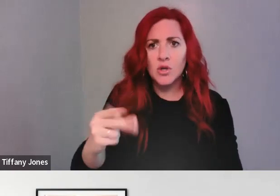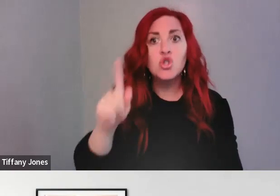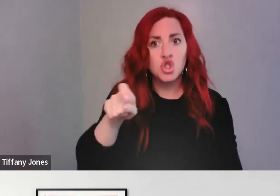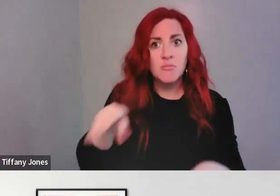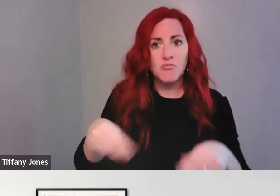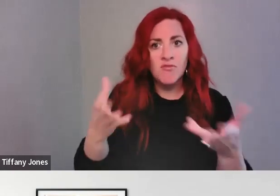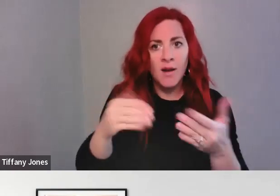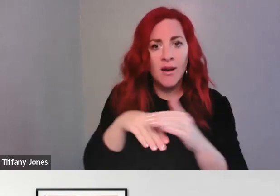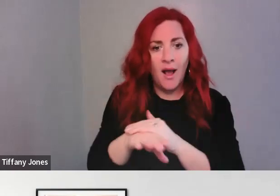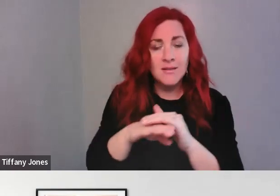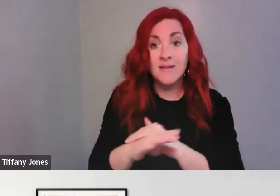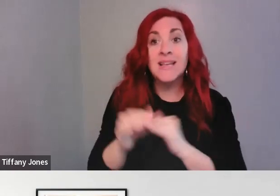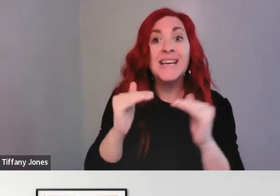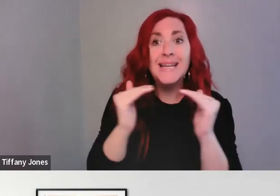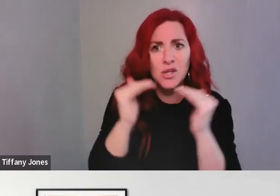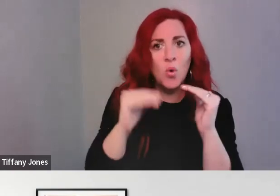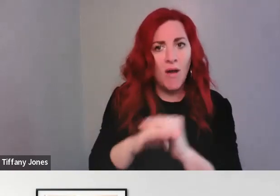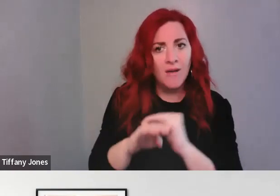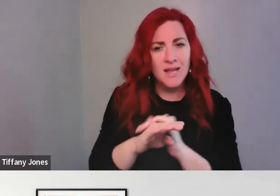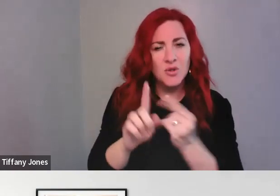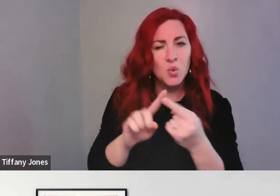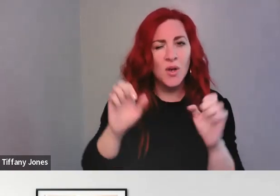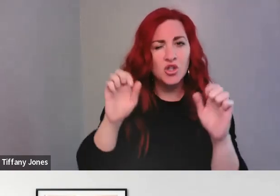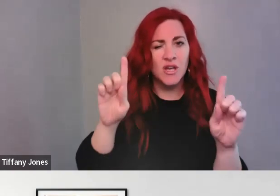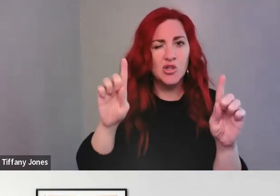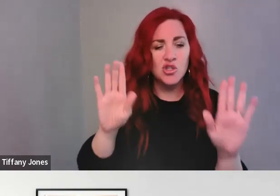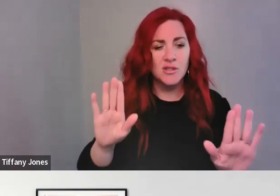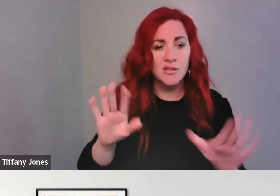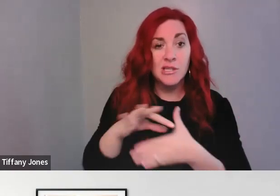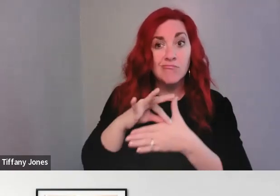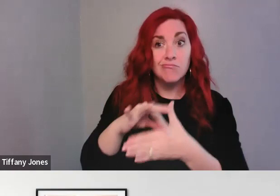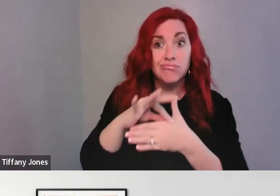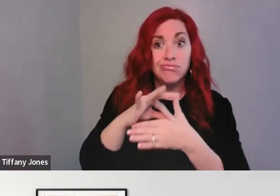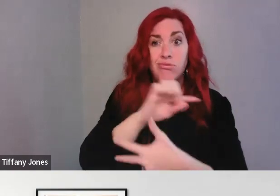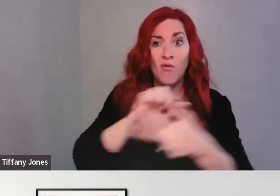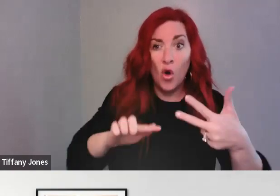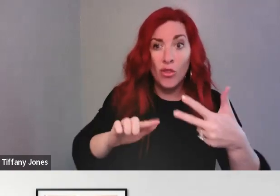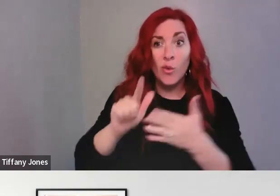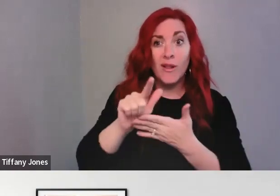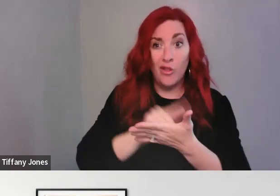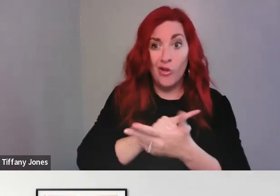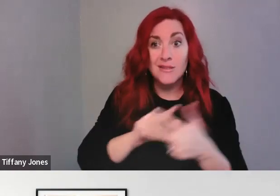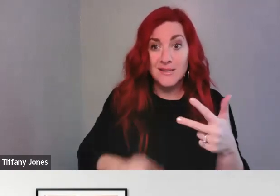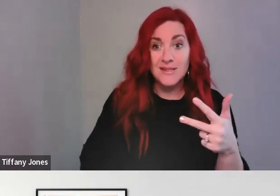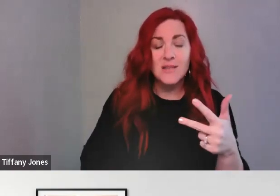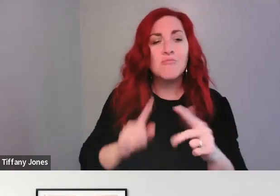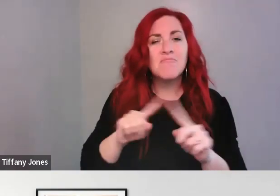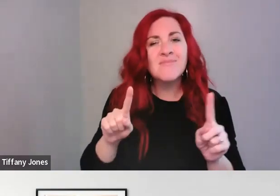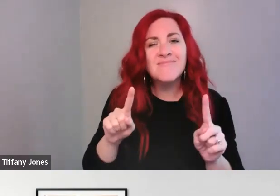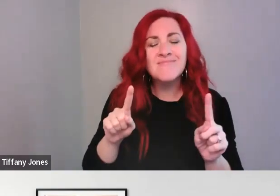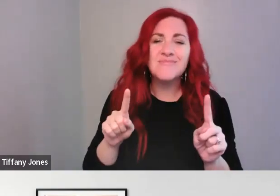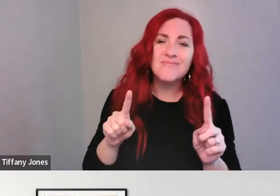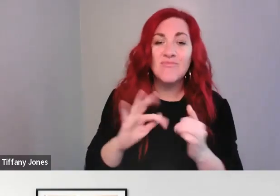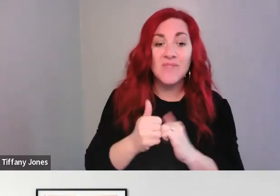provided equal access to education. Like that's the meat of all of the laws. But the way